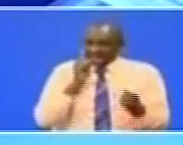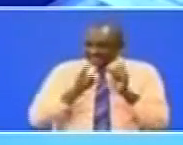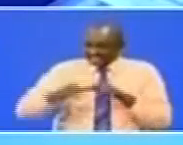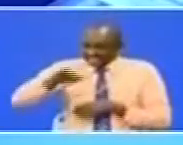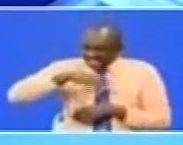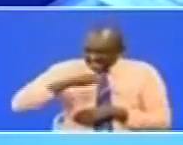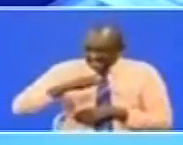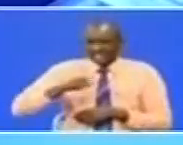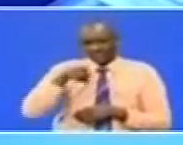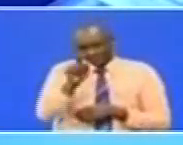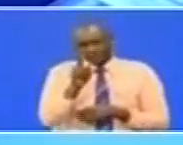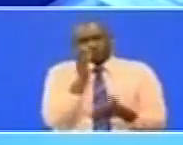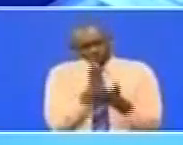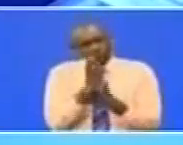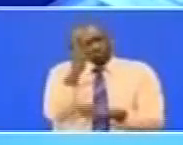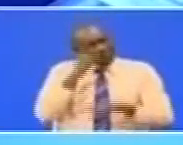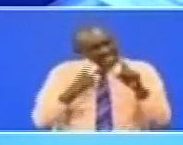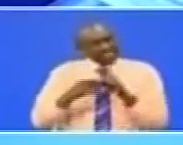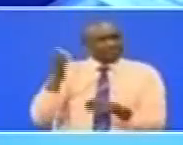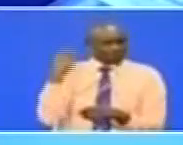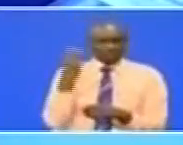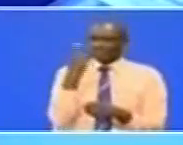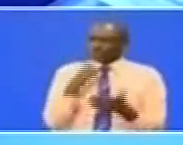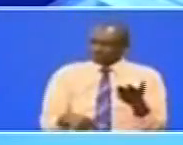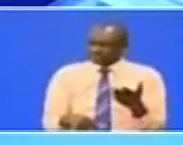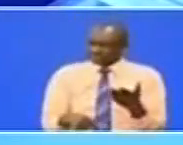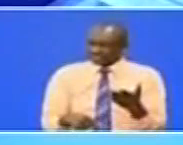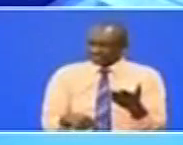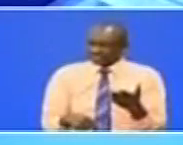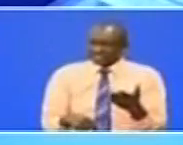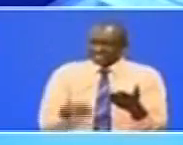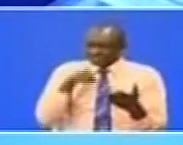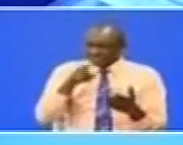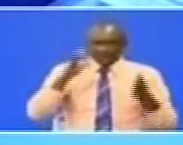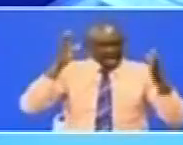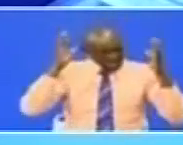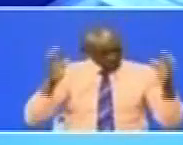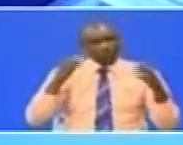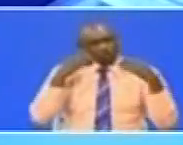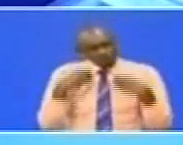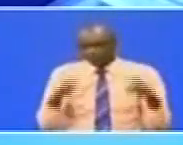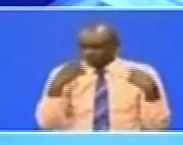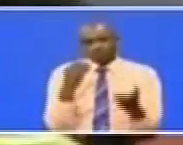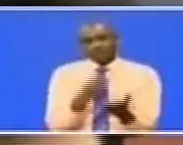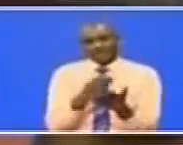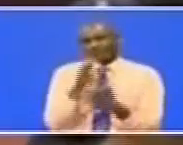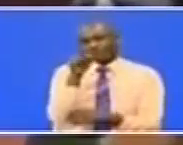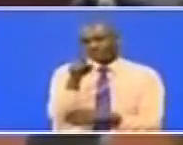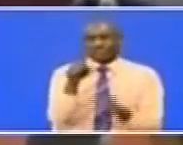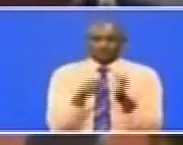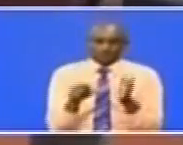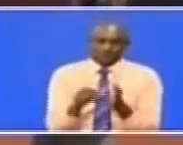world governing body almost 4 years early in what is set to lead to huge loss of revenue. The